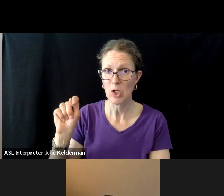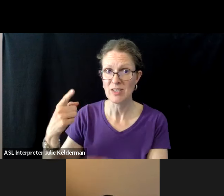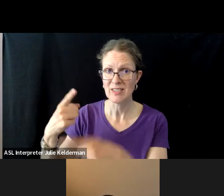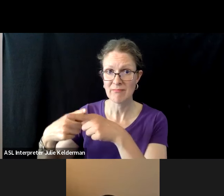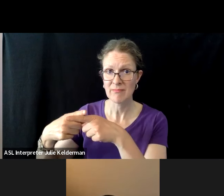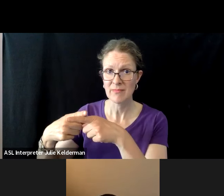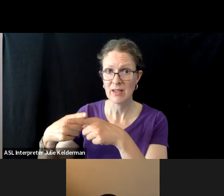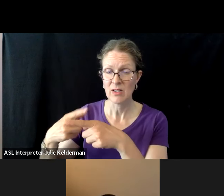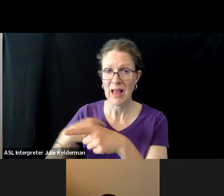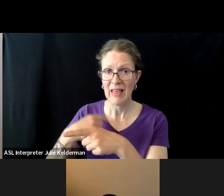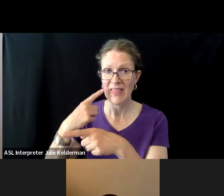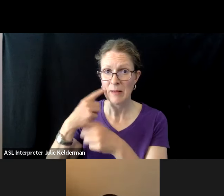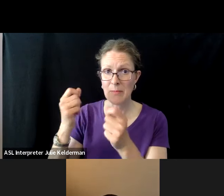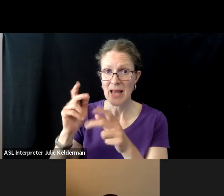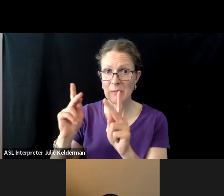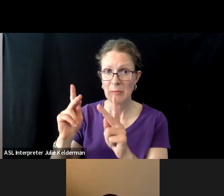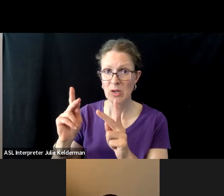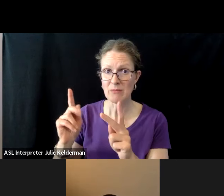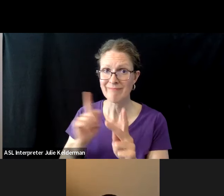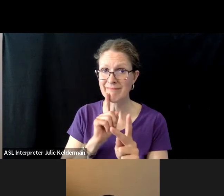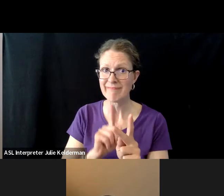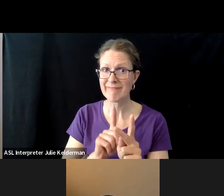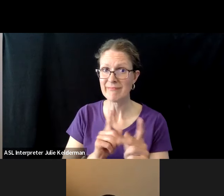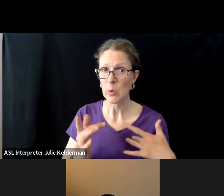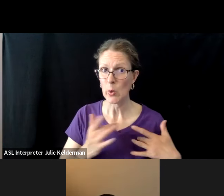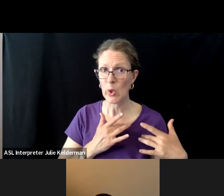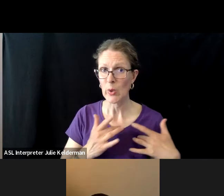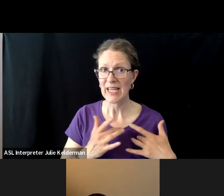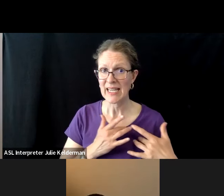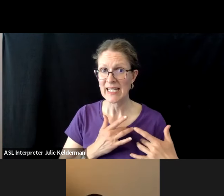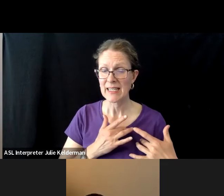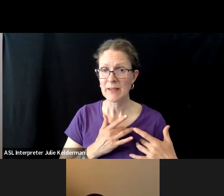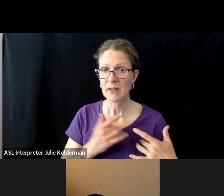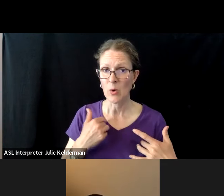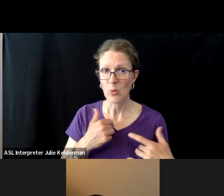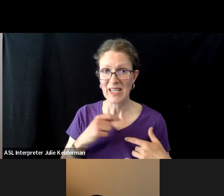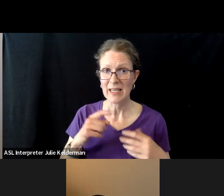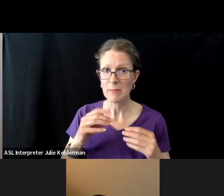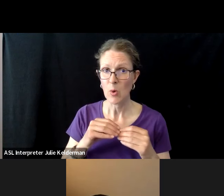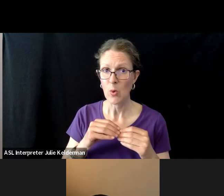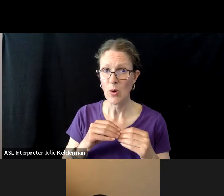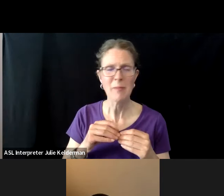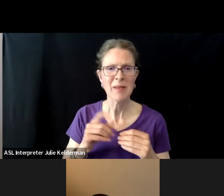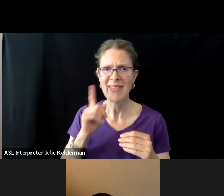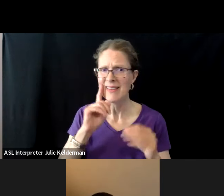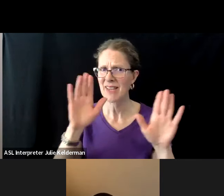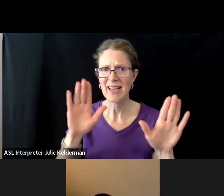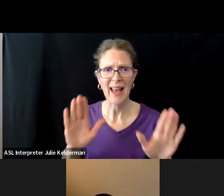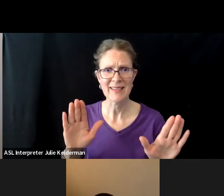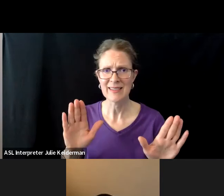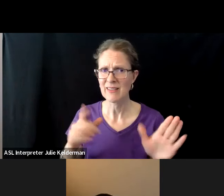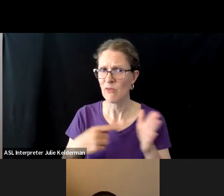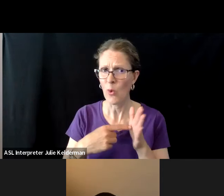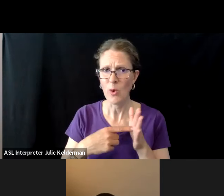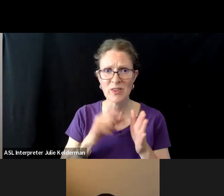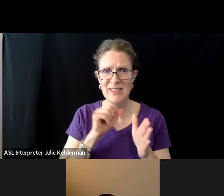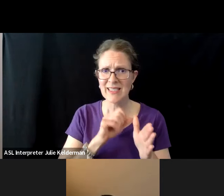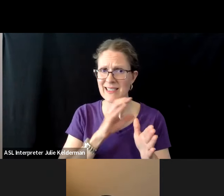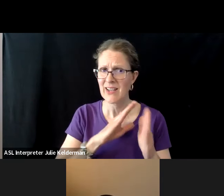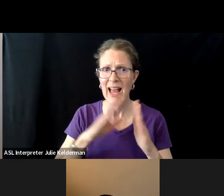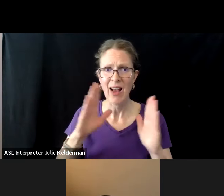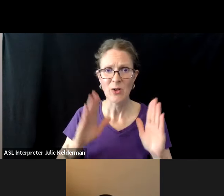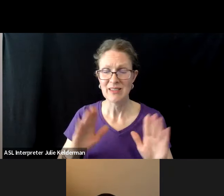lot of people are probably going to be very worried, just concerned. And I mean, we need more. I mean, I think it's fantastic. Building affordable senior housing is